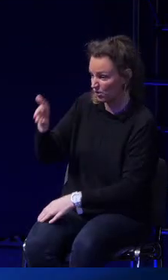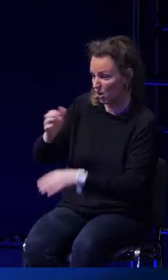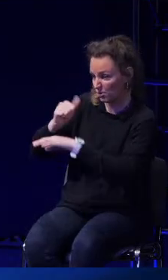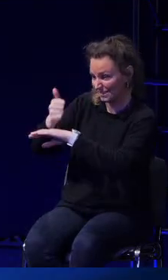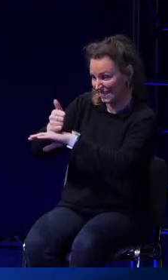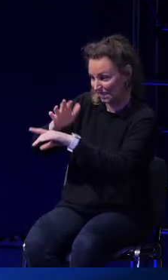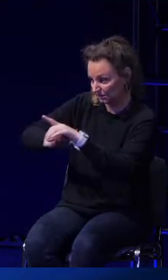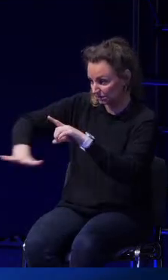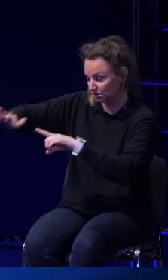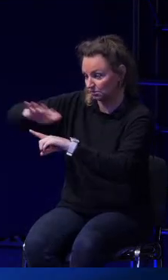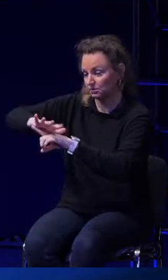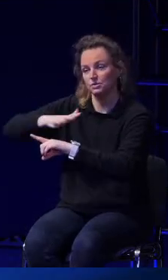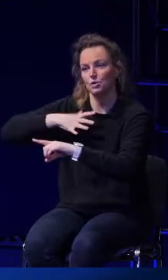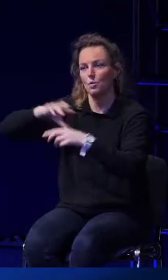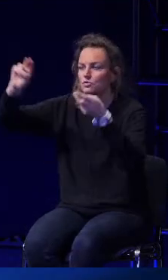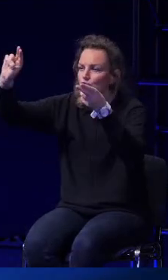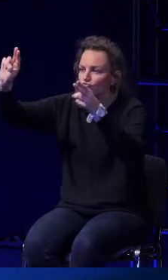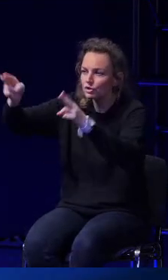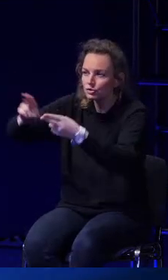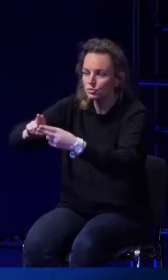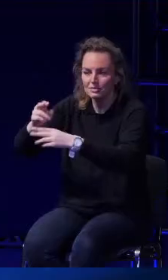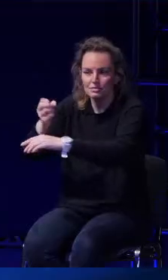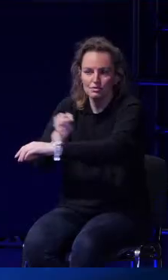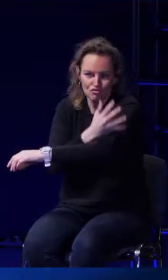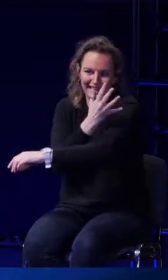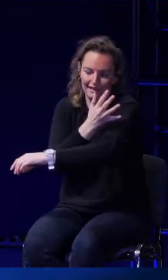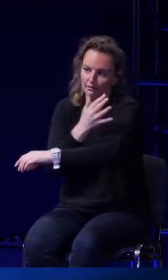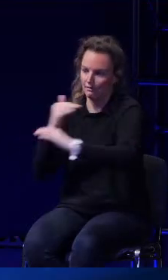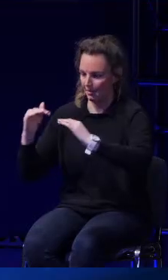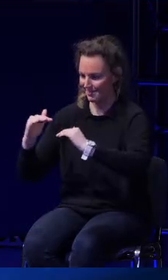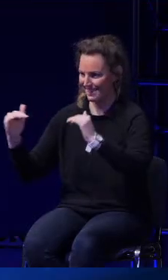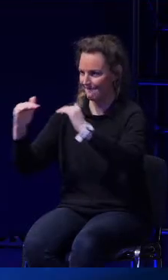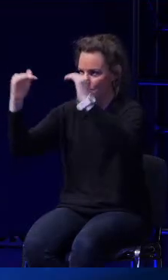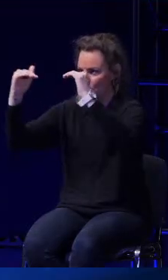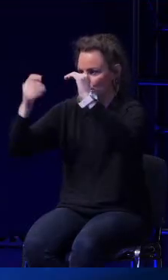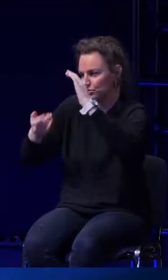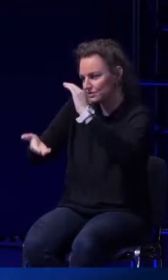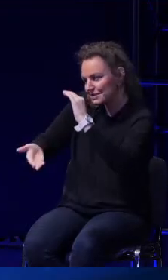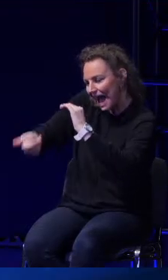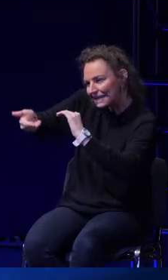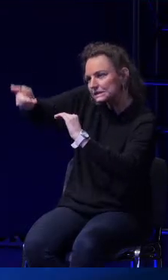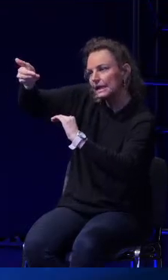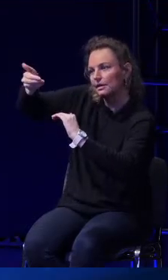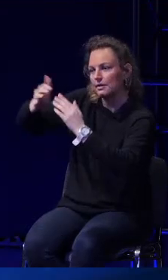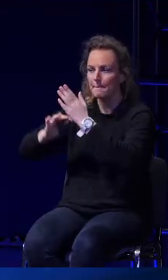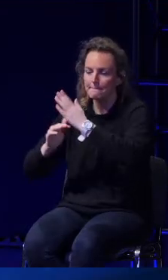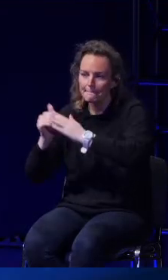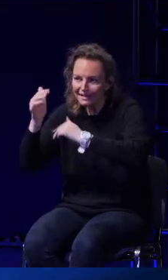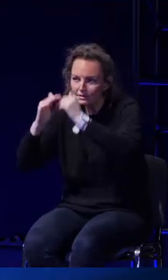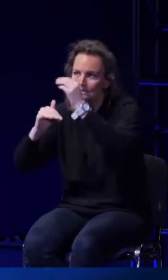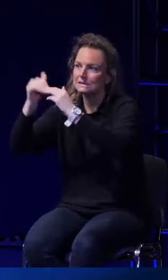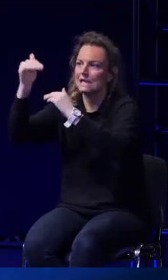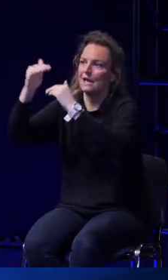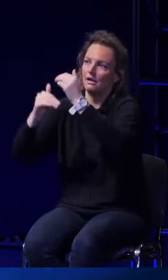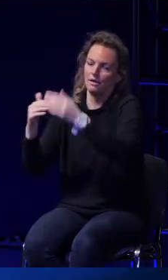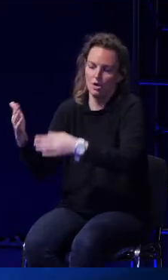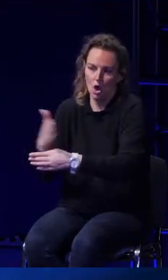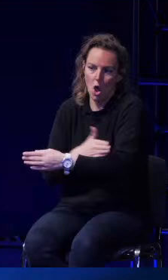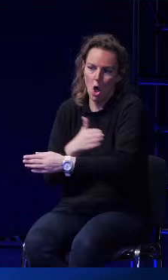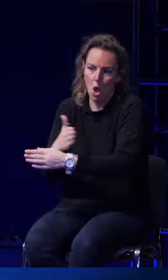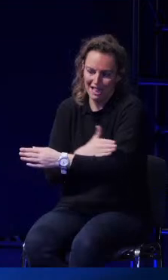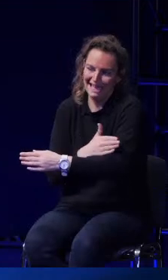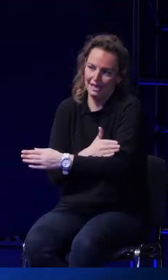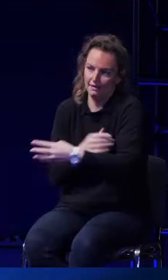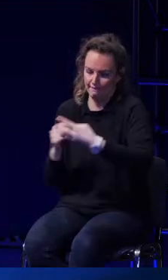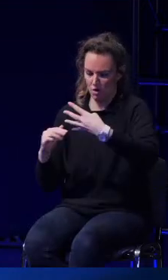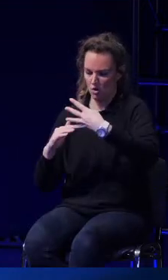of just going, okay, there is no tint level. You're just kind of mixing in with those colors. So building those palettes early is the only way I can really use a meter